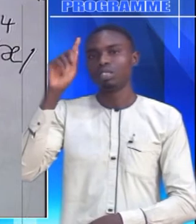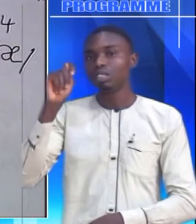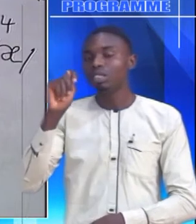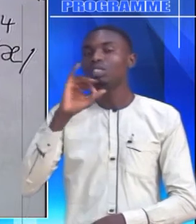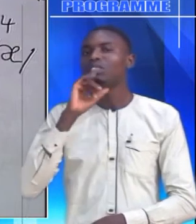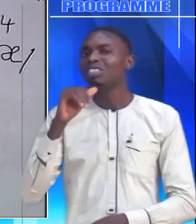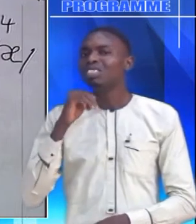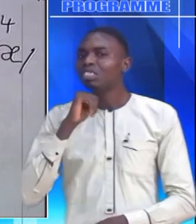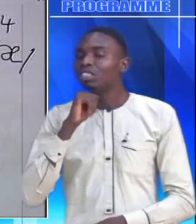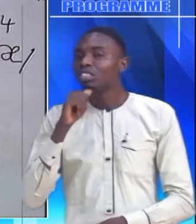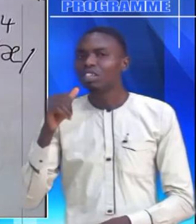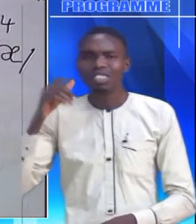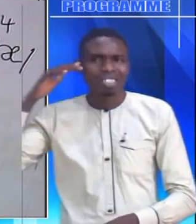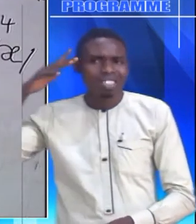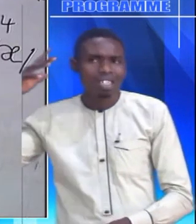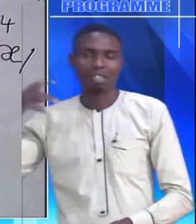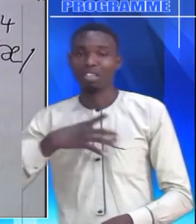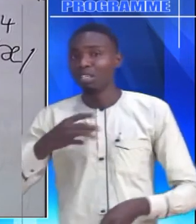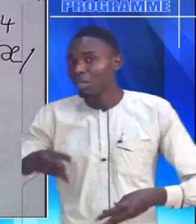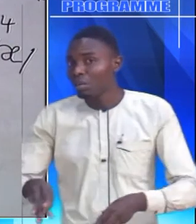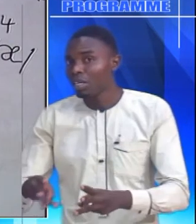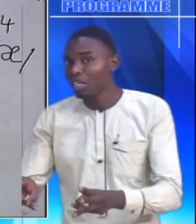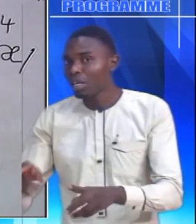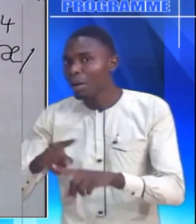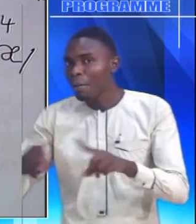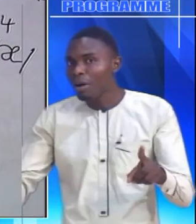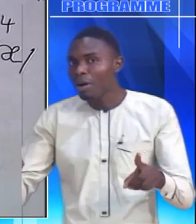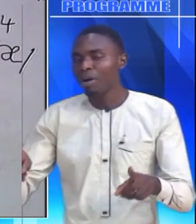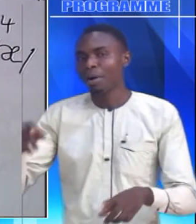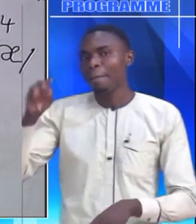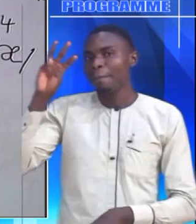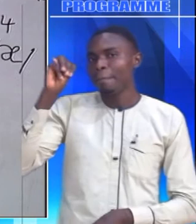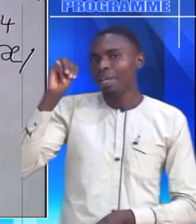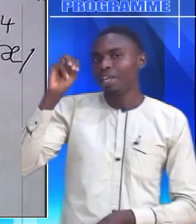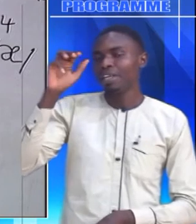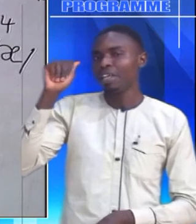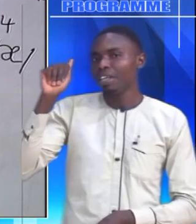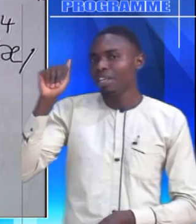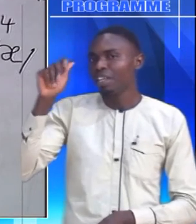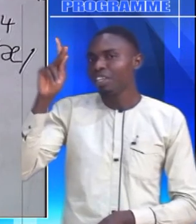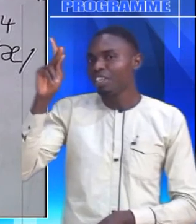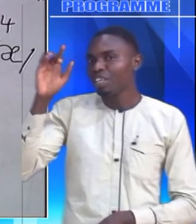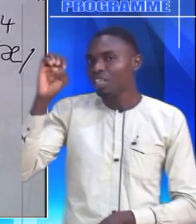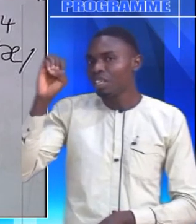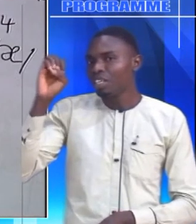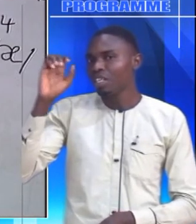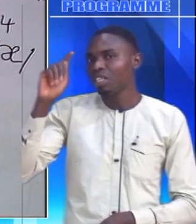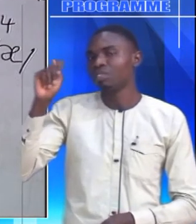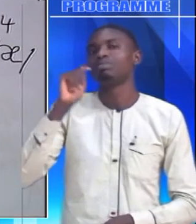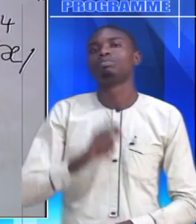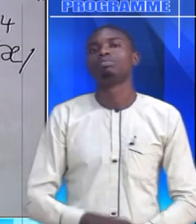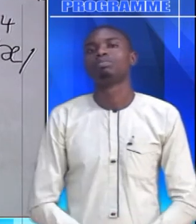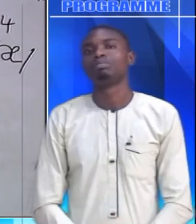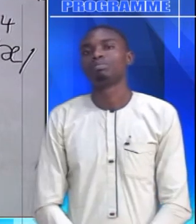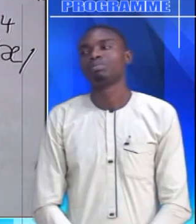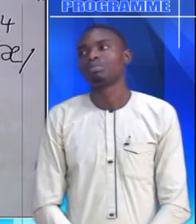number 1. Pocket. Pocket. If I come across you, where are you going? You say,